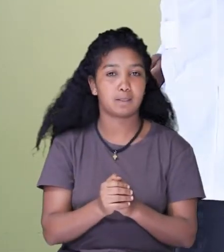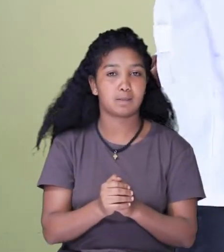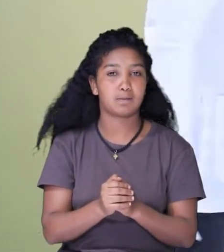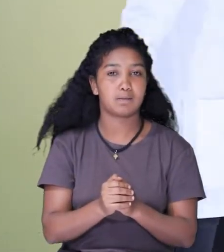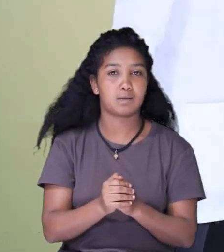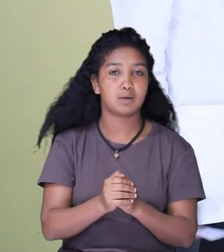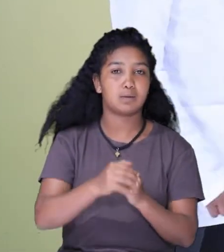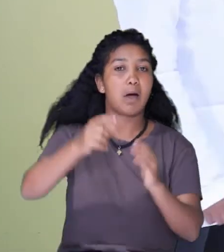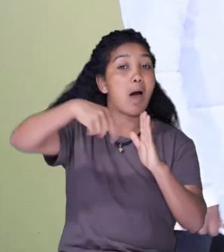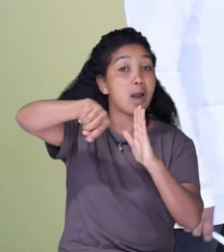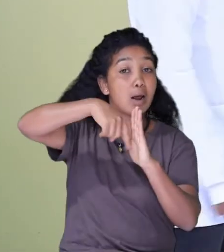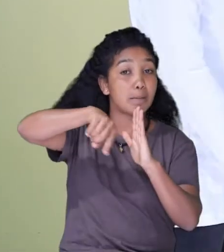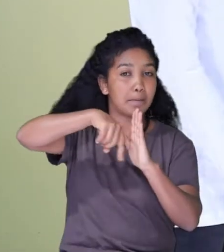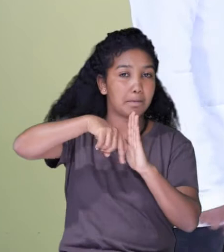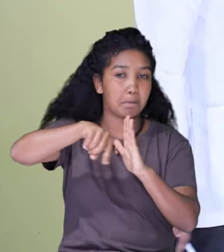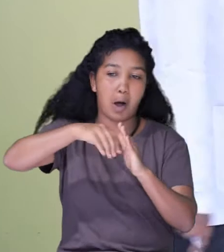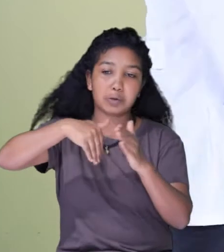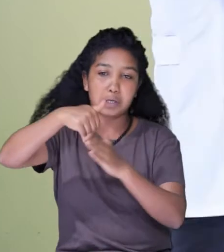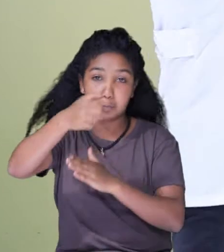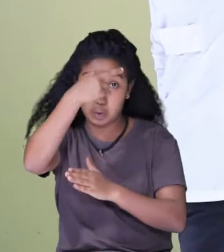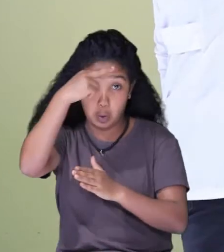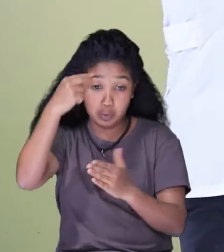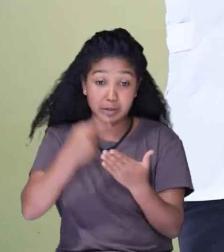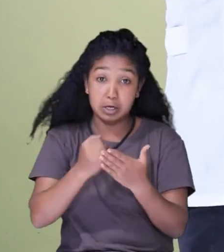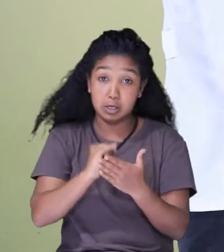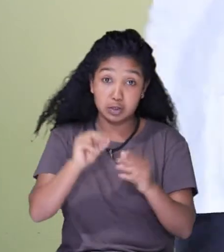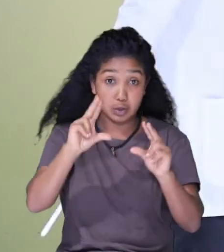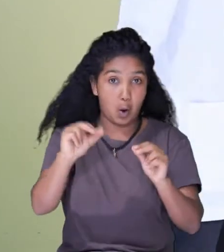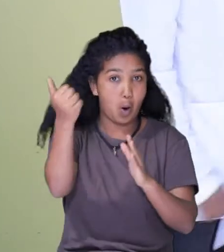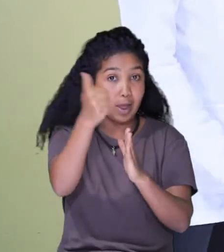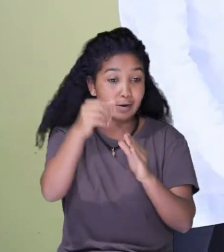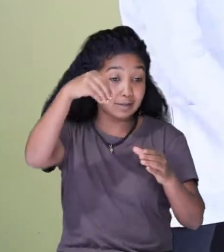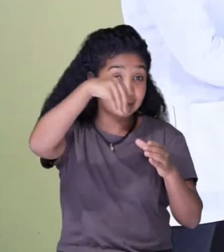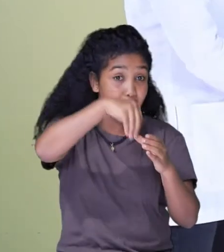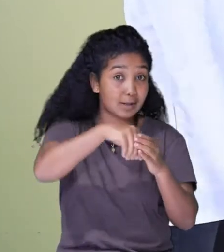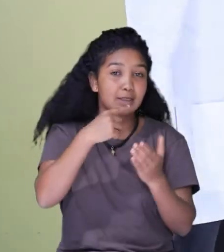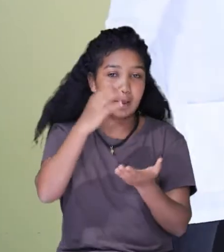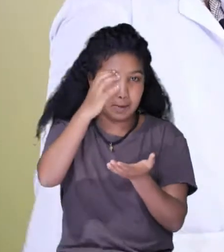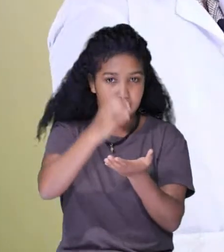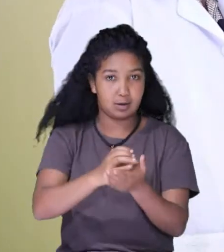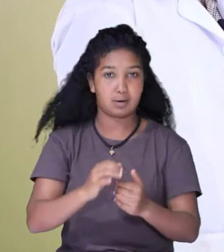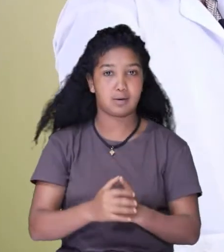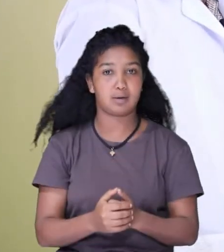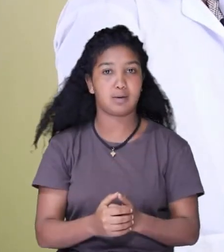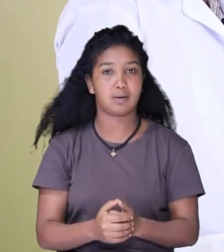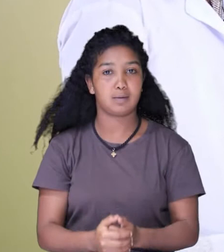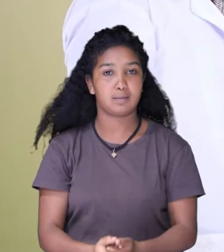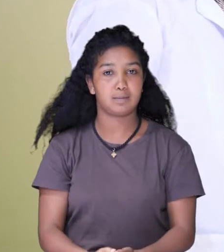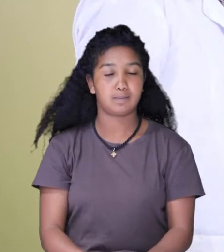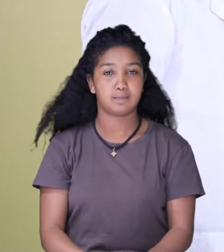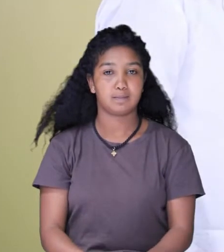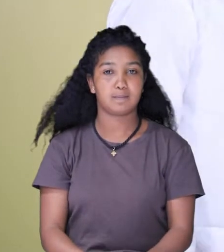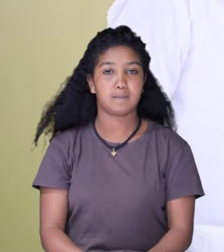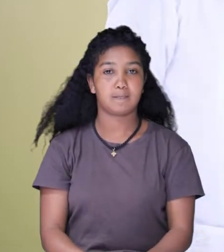clock, alarm clock outside, because there is no air inside the bell jar.